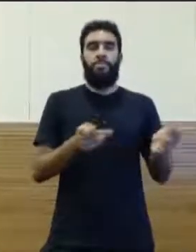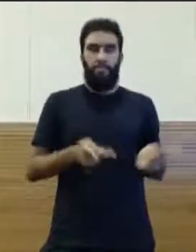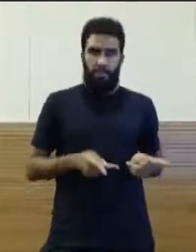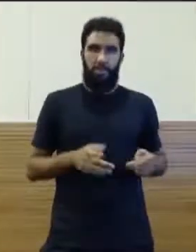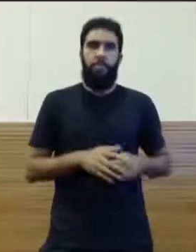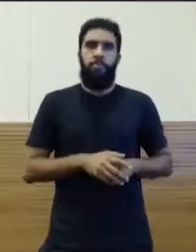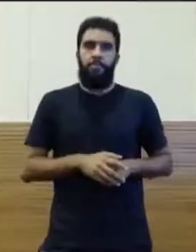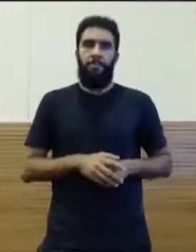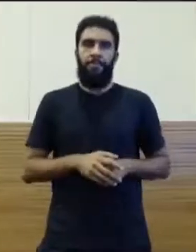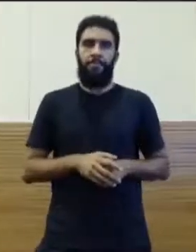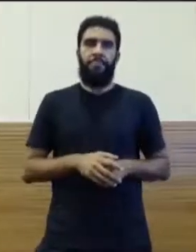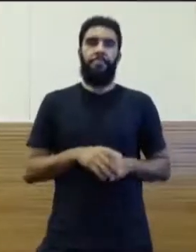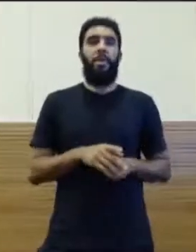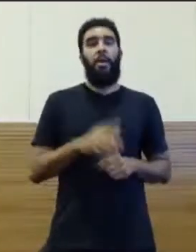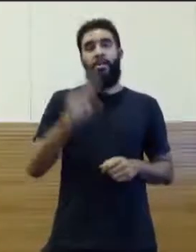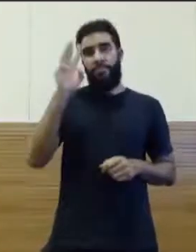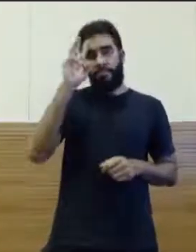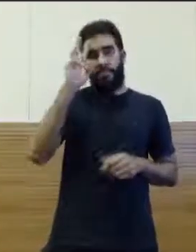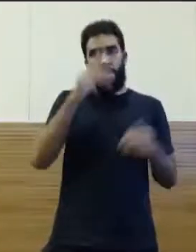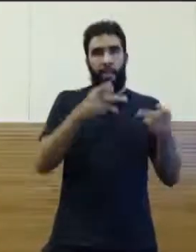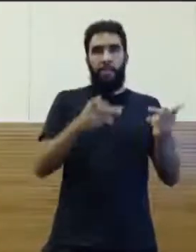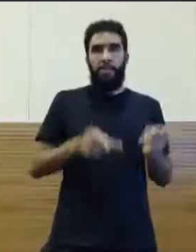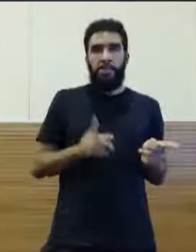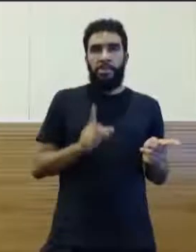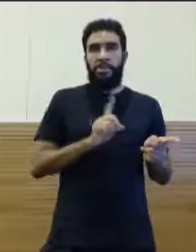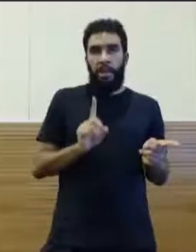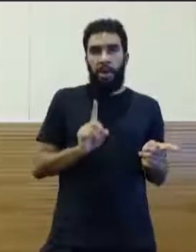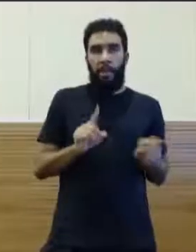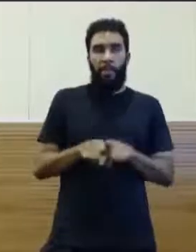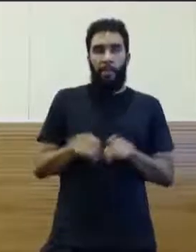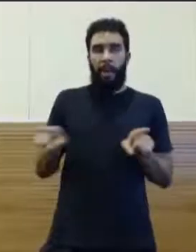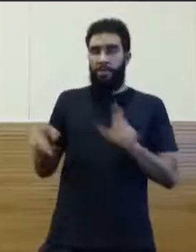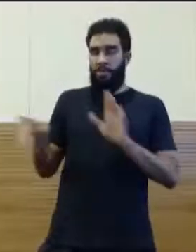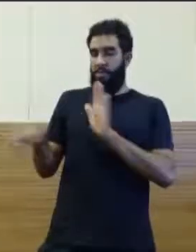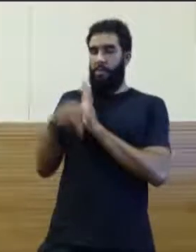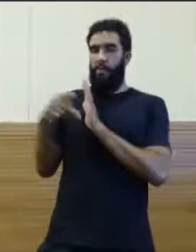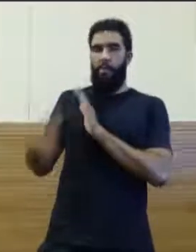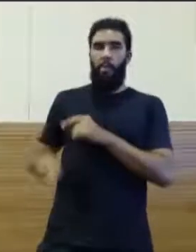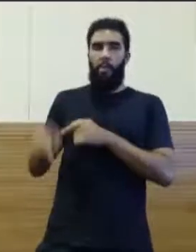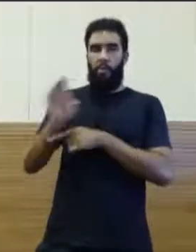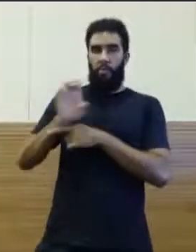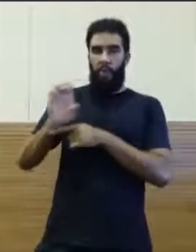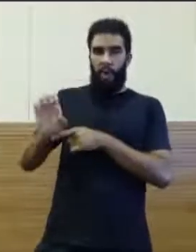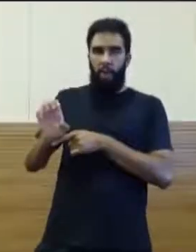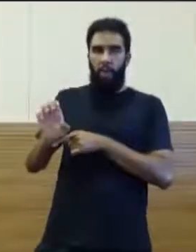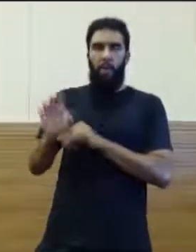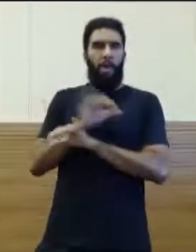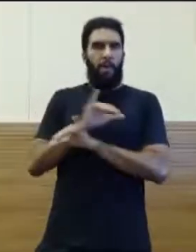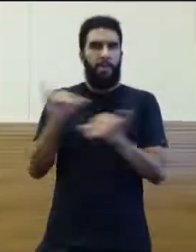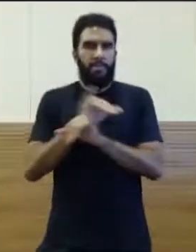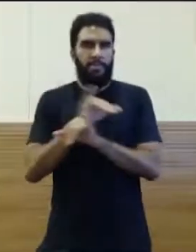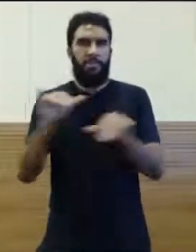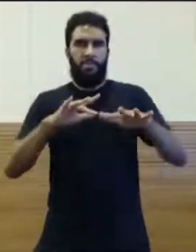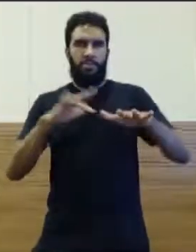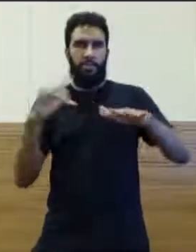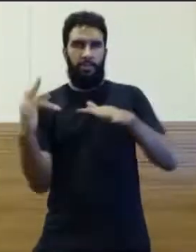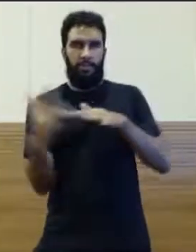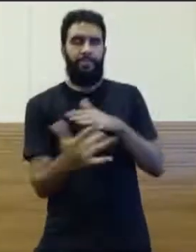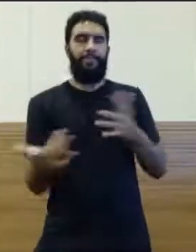there was a savings on pizzas. We wanted to change the pizza Tuesdays